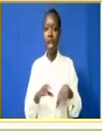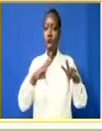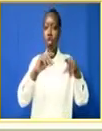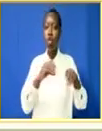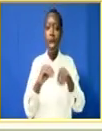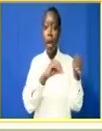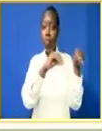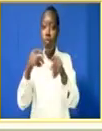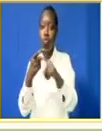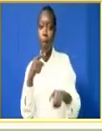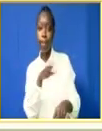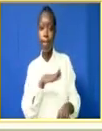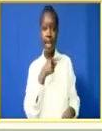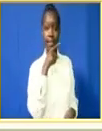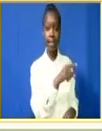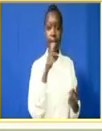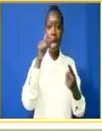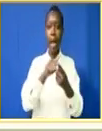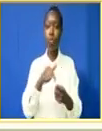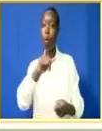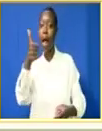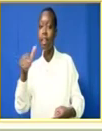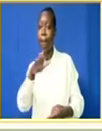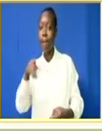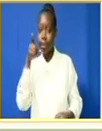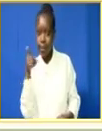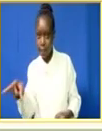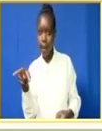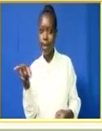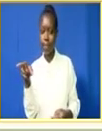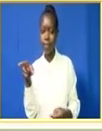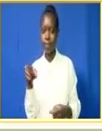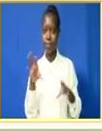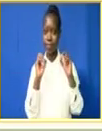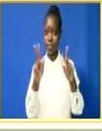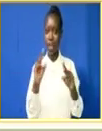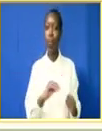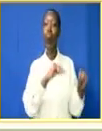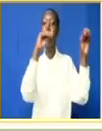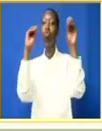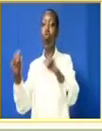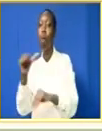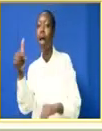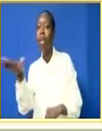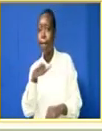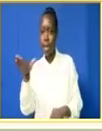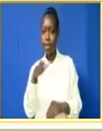from that position or place. Inatolewa hapo, inapelekwa mahali pengine. So point A to point B. Mm-hmm.